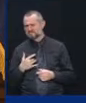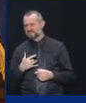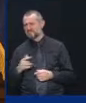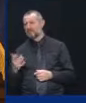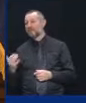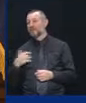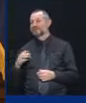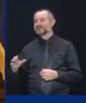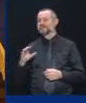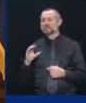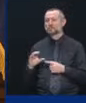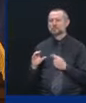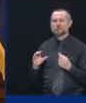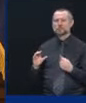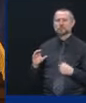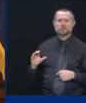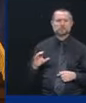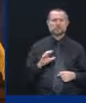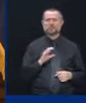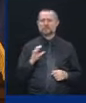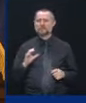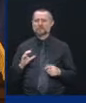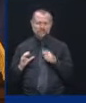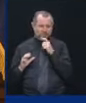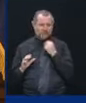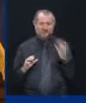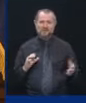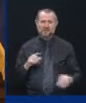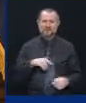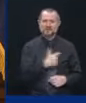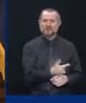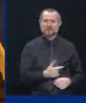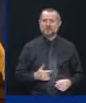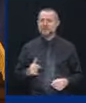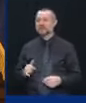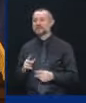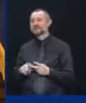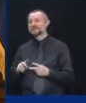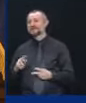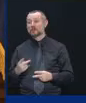reallocate excess allocations? Second